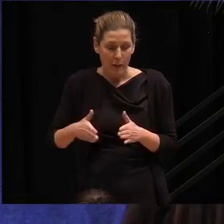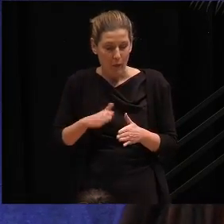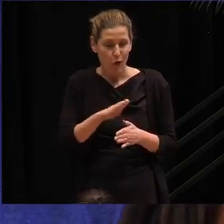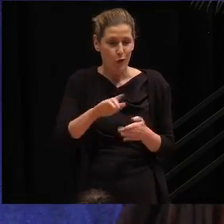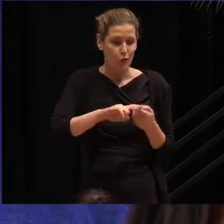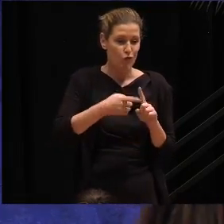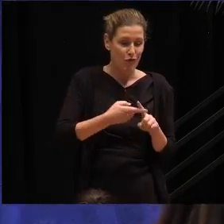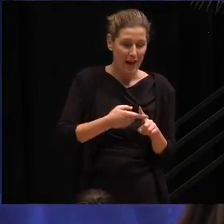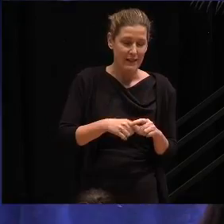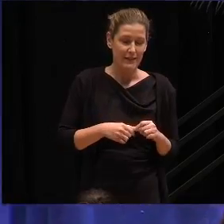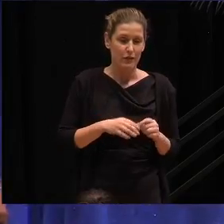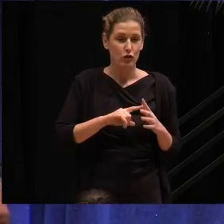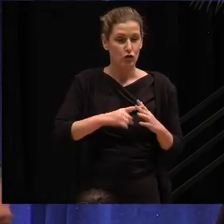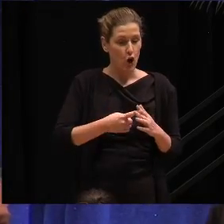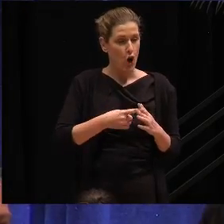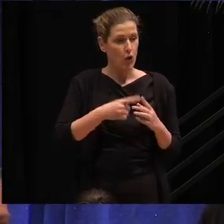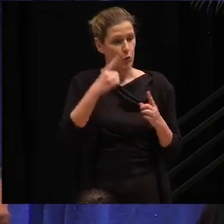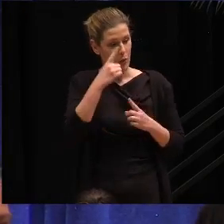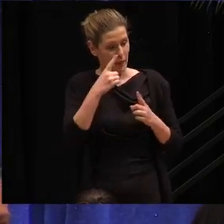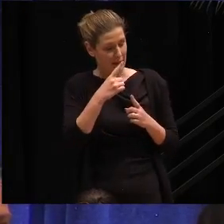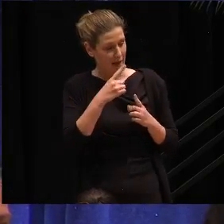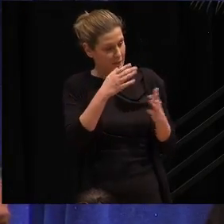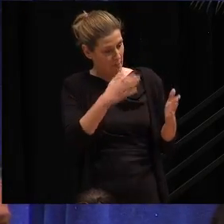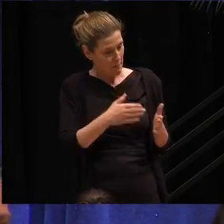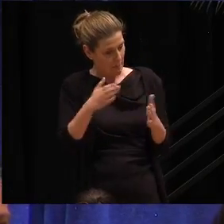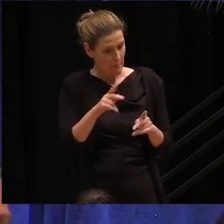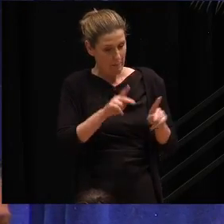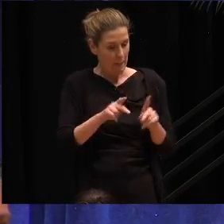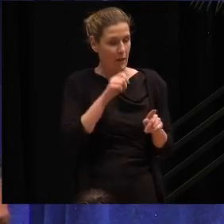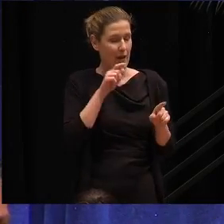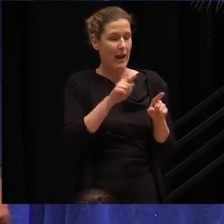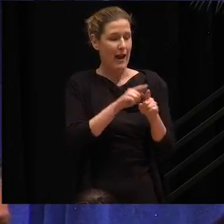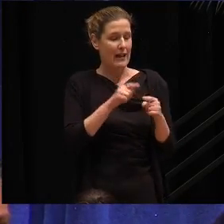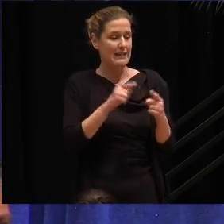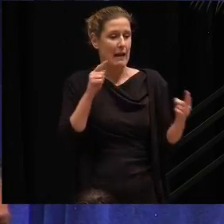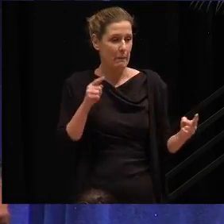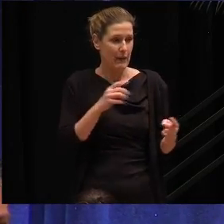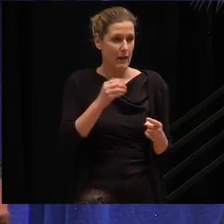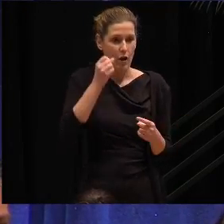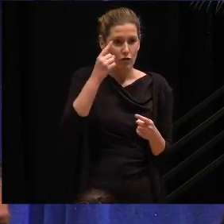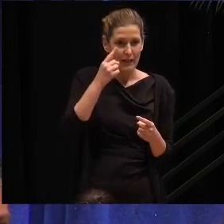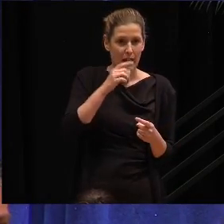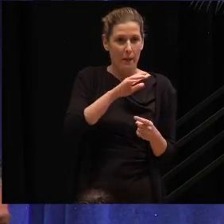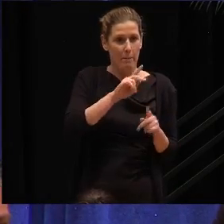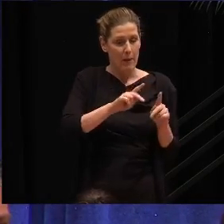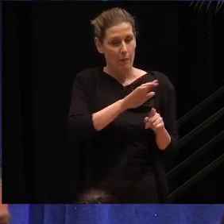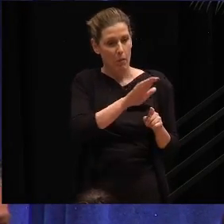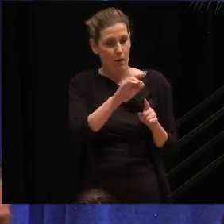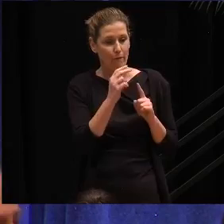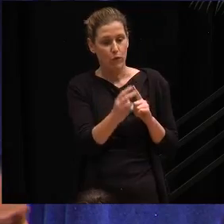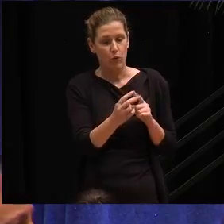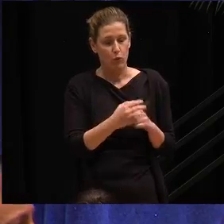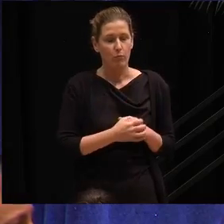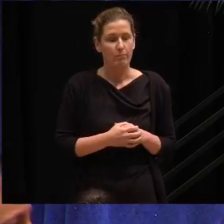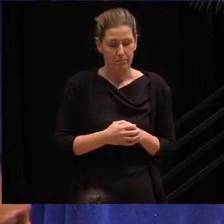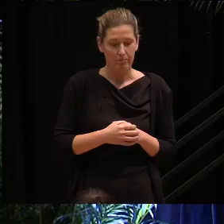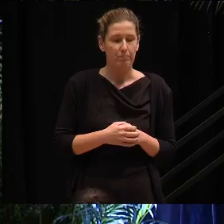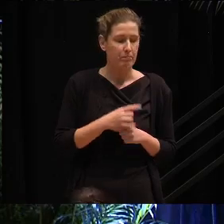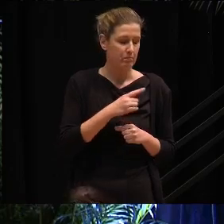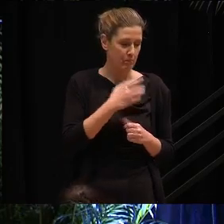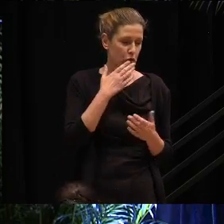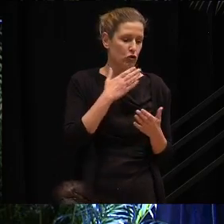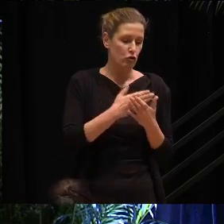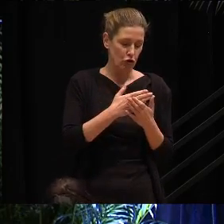friends, starting to think of people as actual people and not as enemies, and understanding where people are coming from. All right, that's a good note